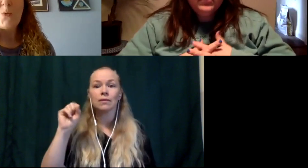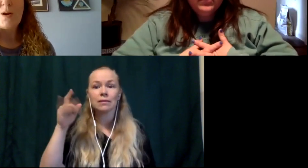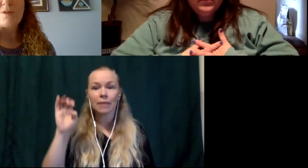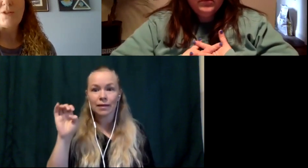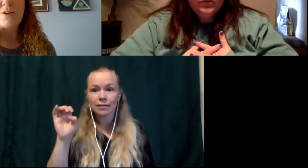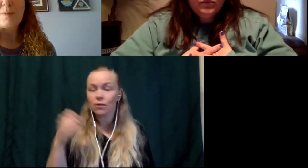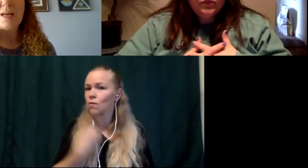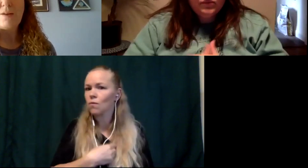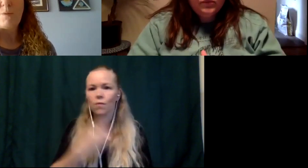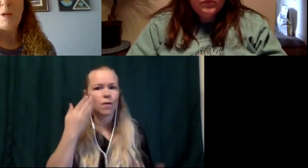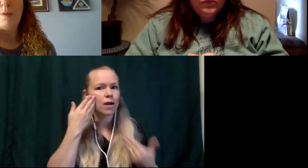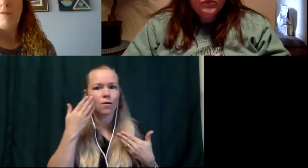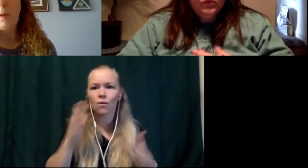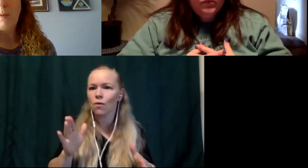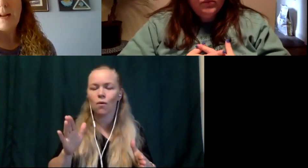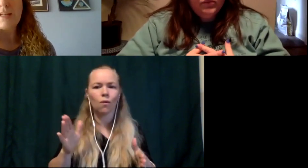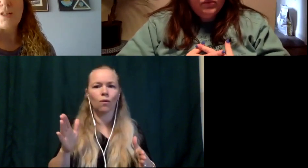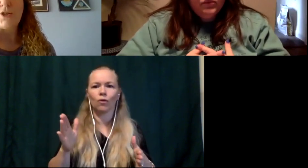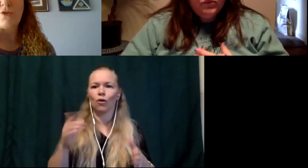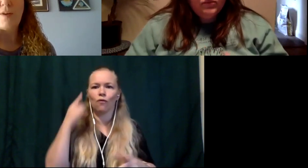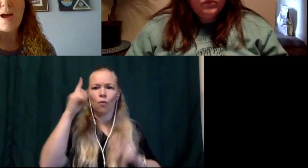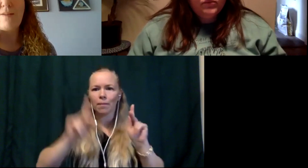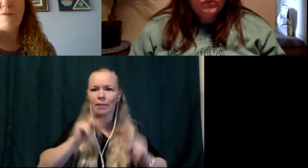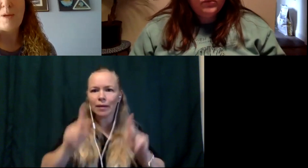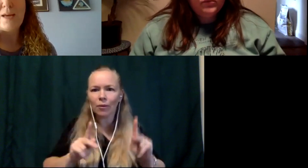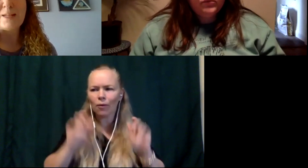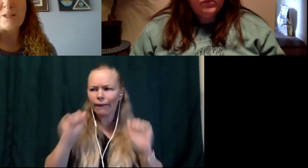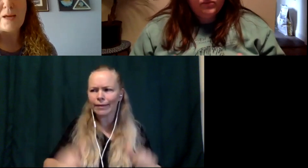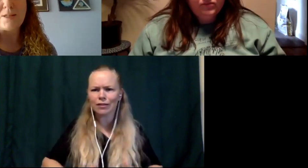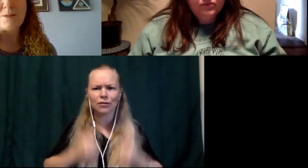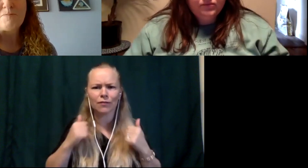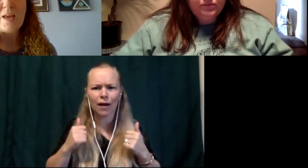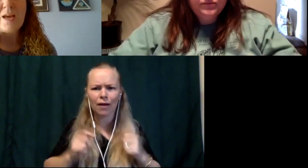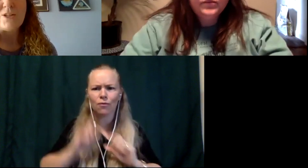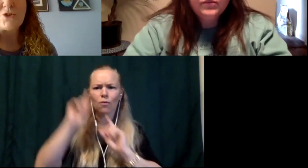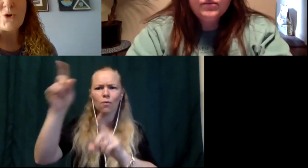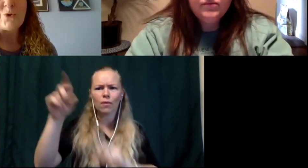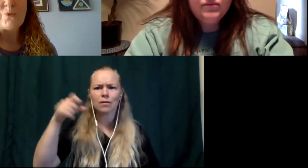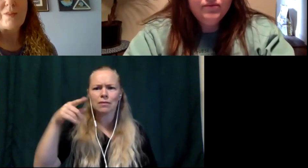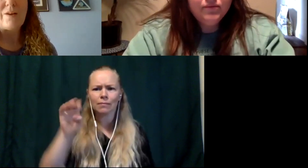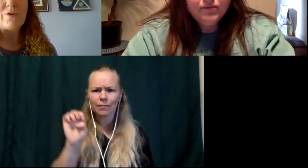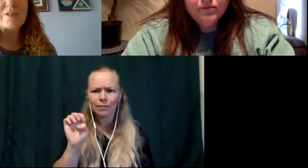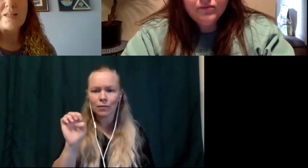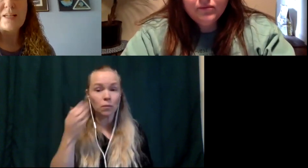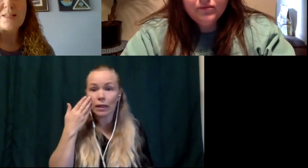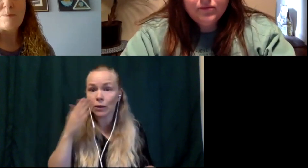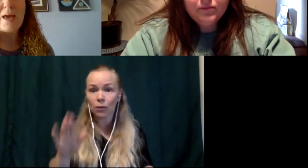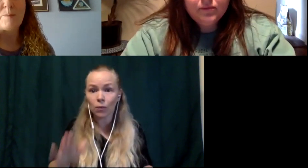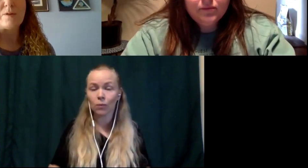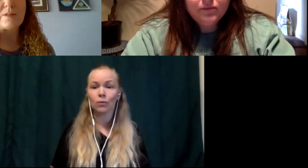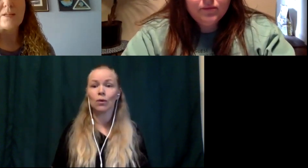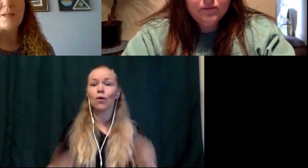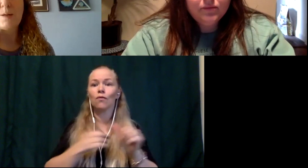know what it was going to be like for people and if people could actually survive being in space. So at first they sent